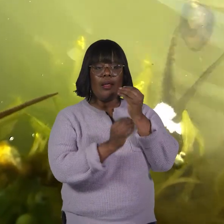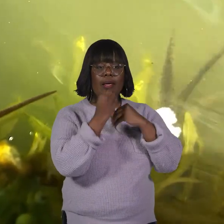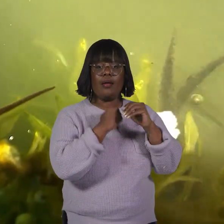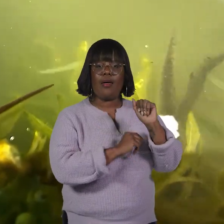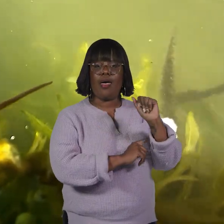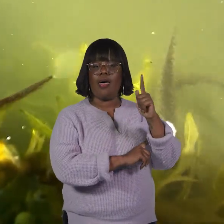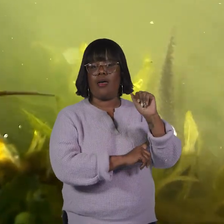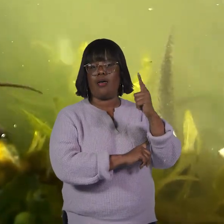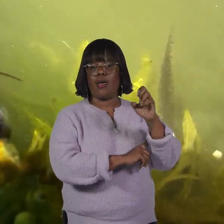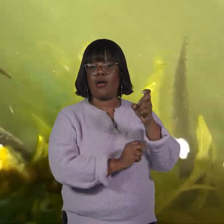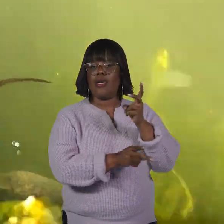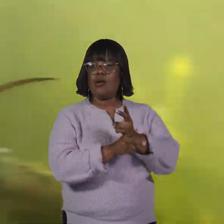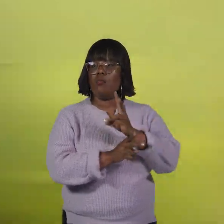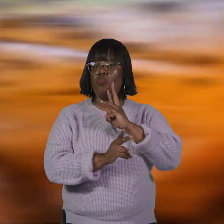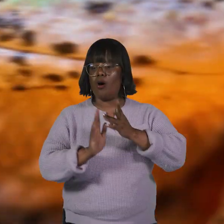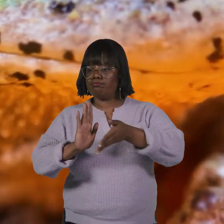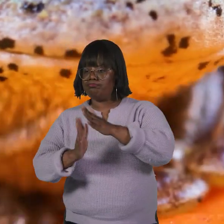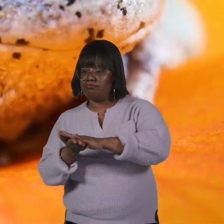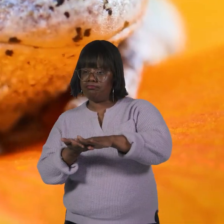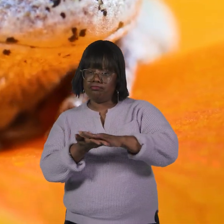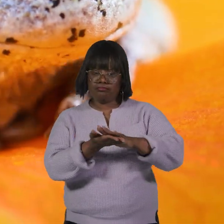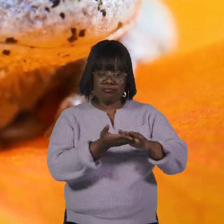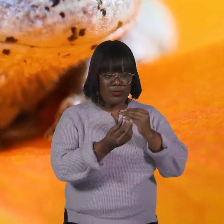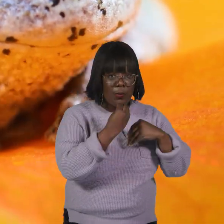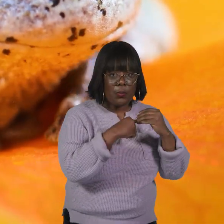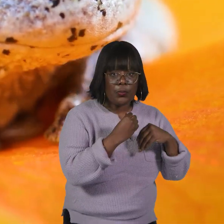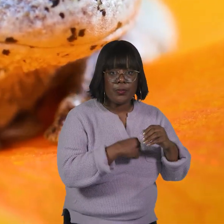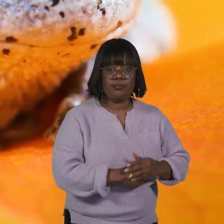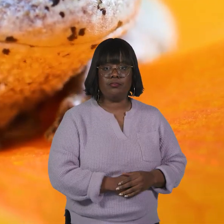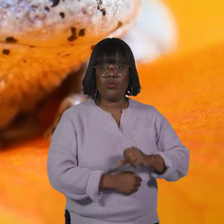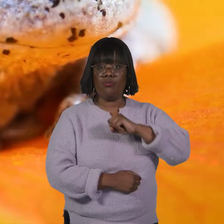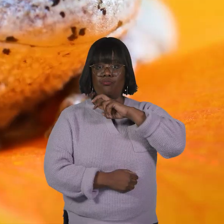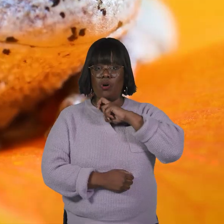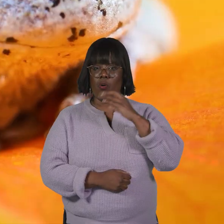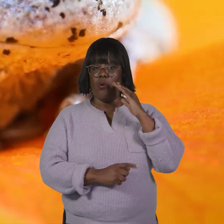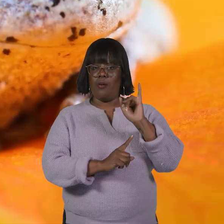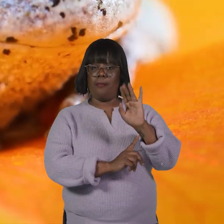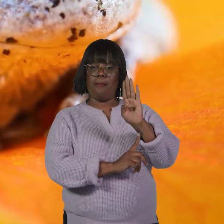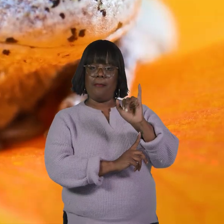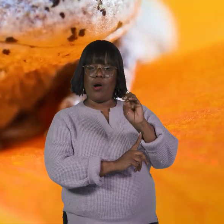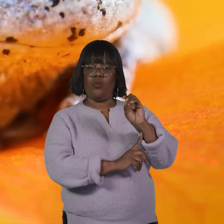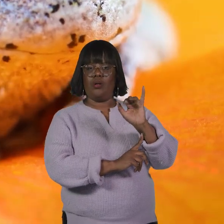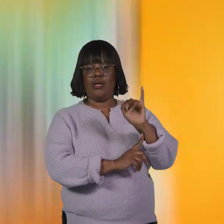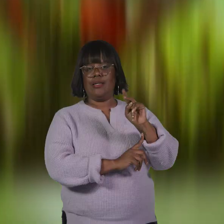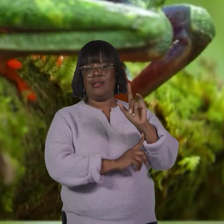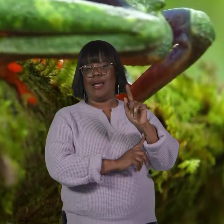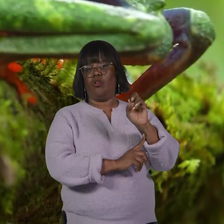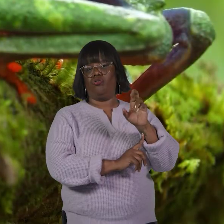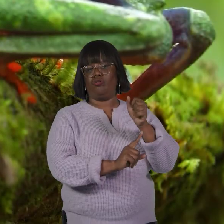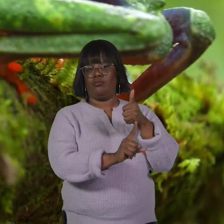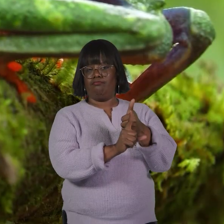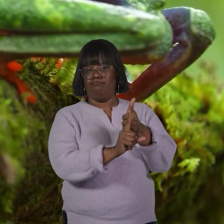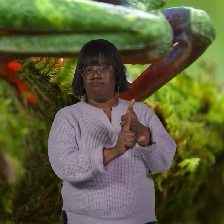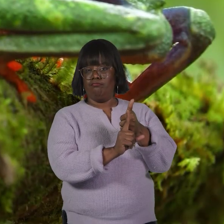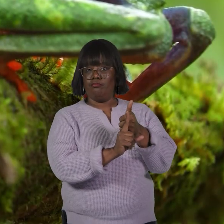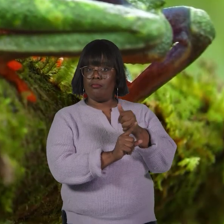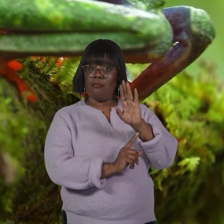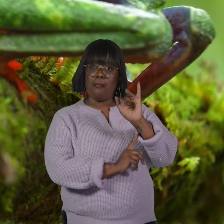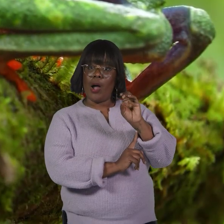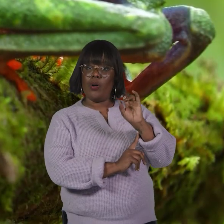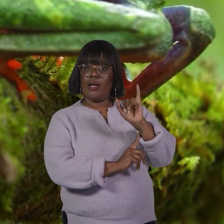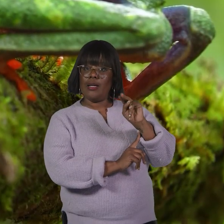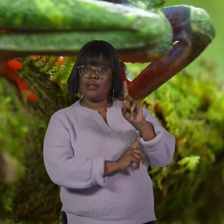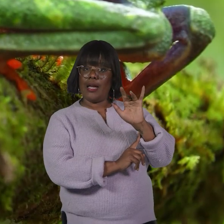streams and ponds clear. And frogs are known as bio-indicators. Bio-indicators